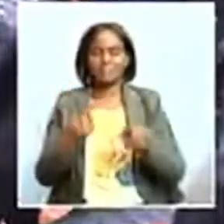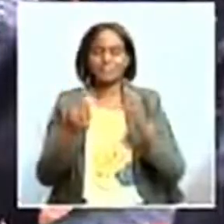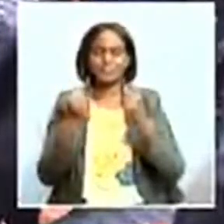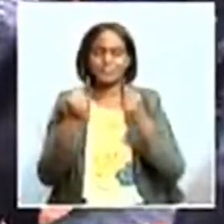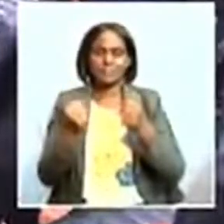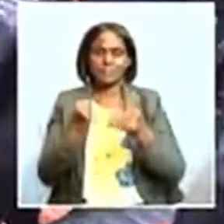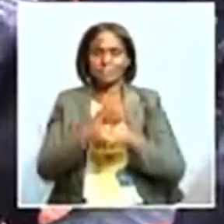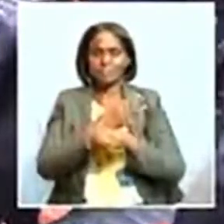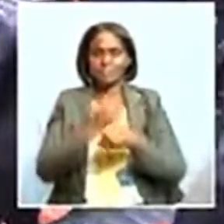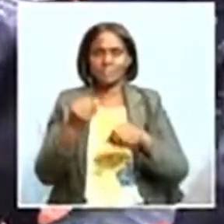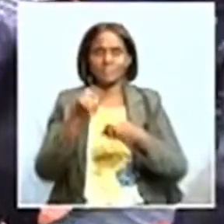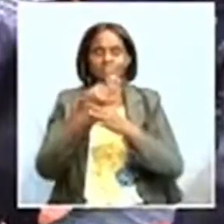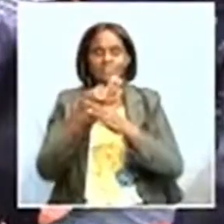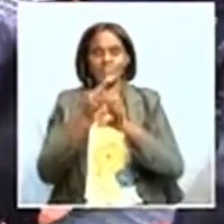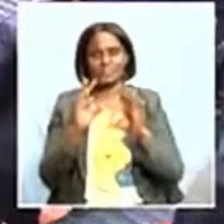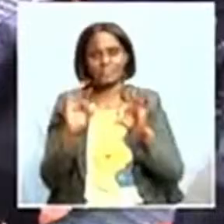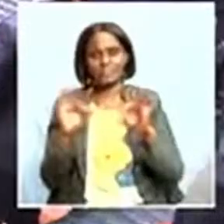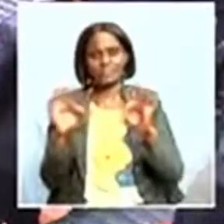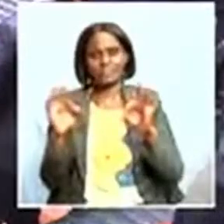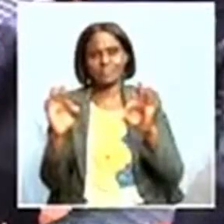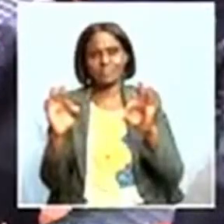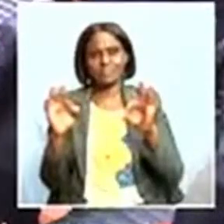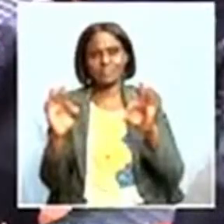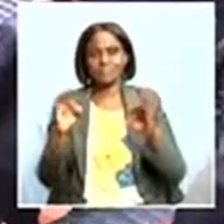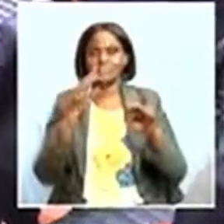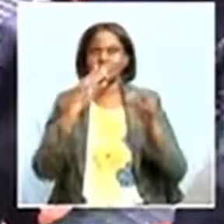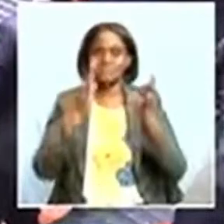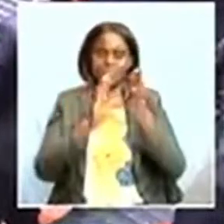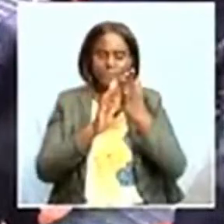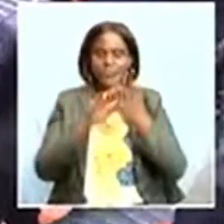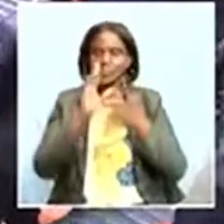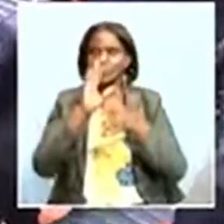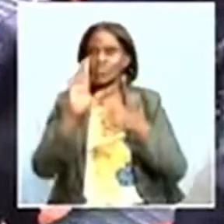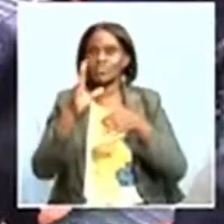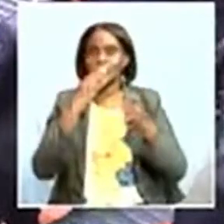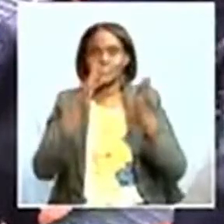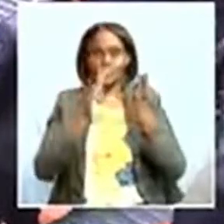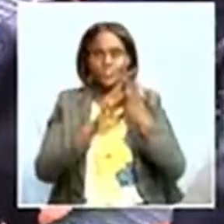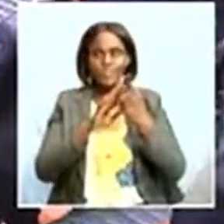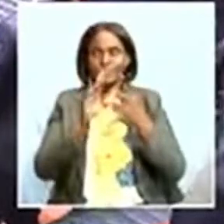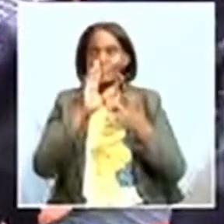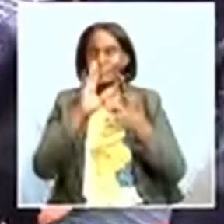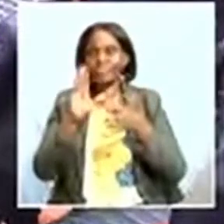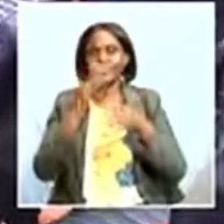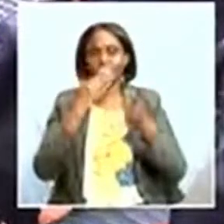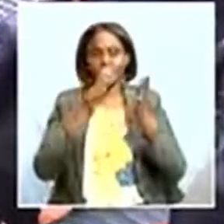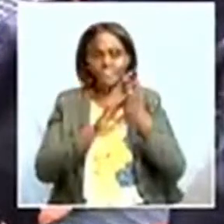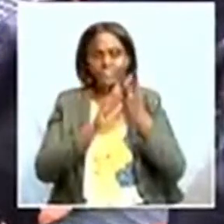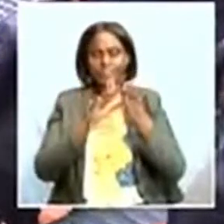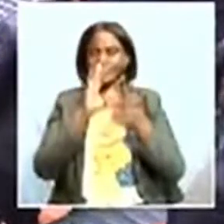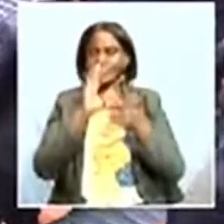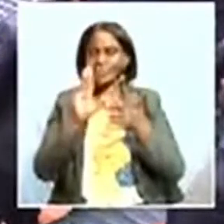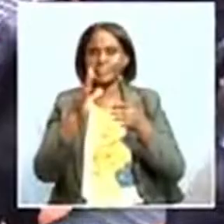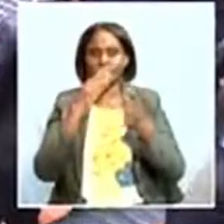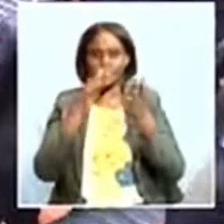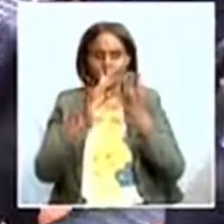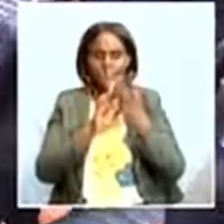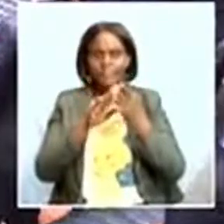one, strong and free. Praise be to God,